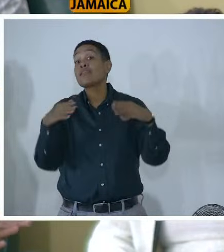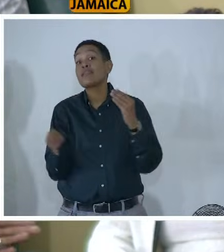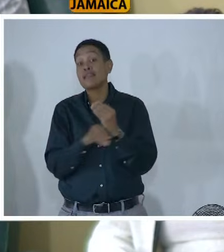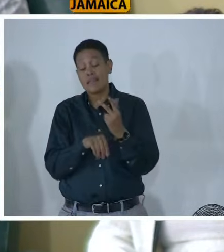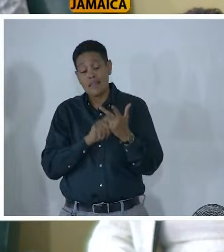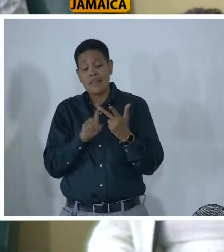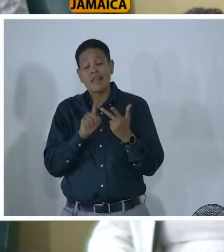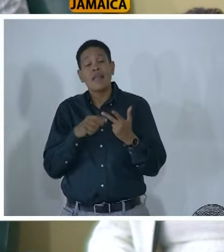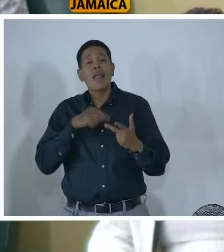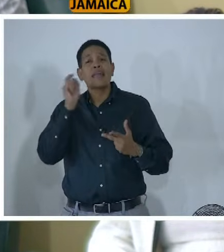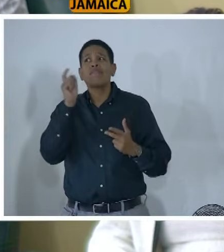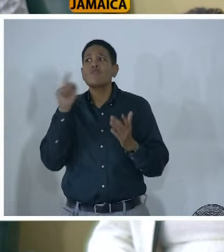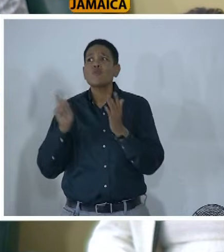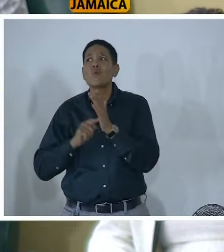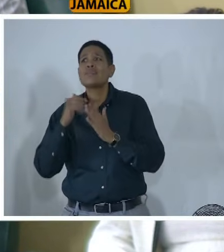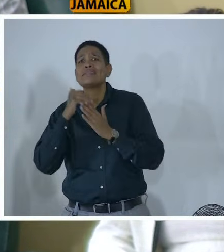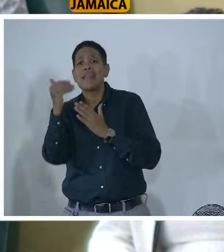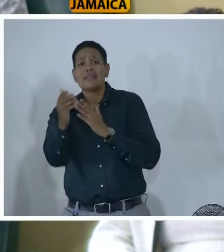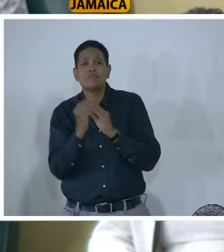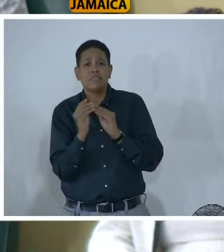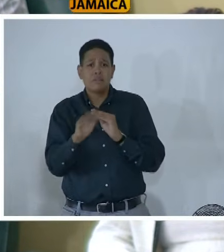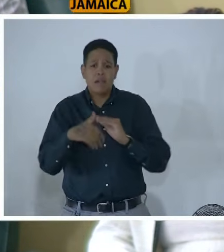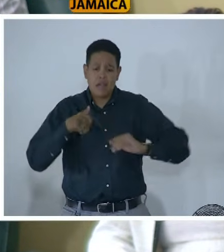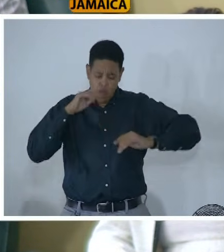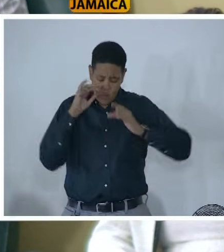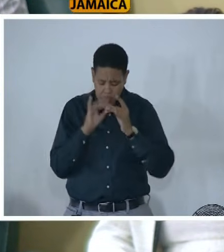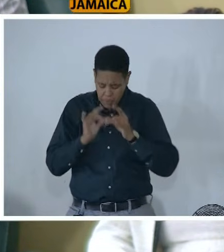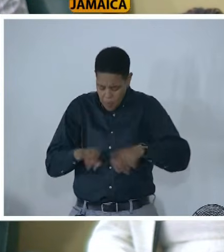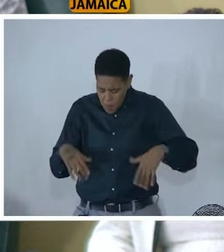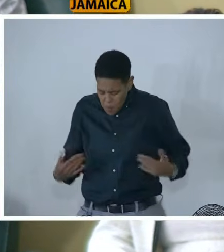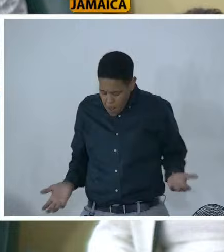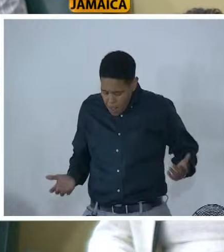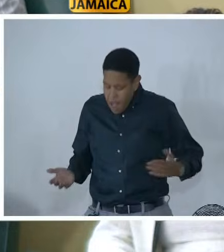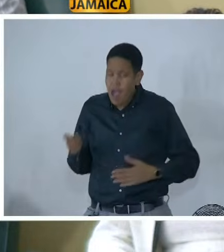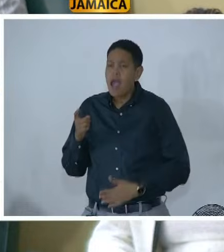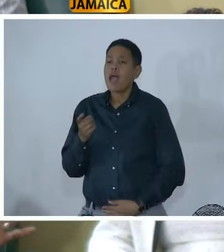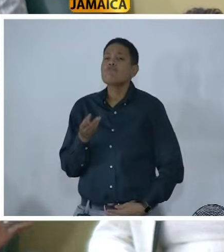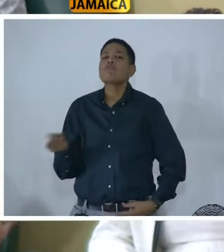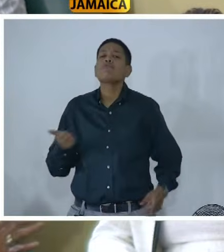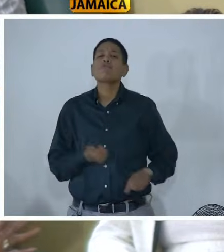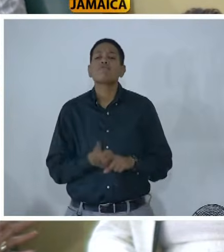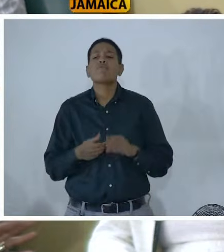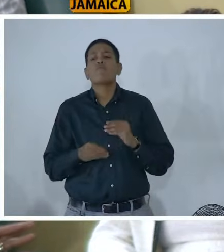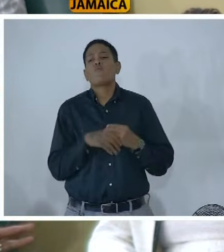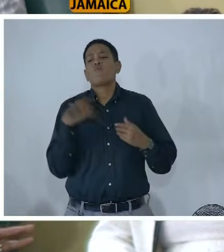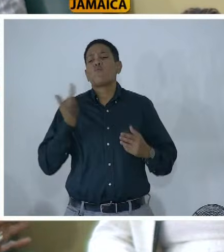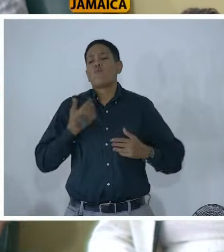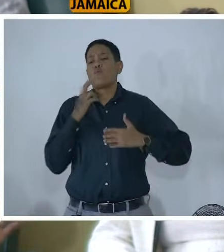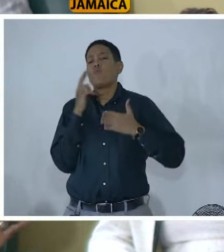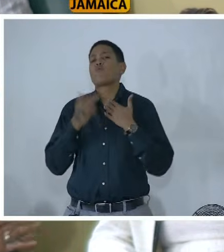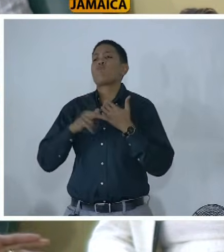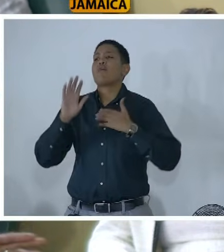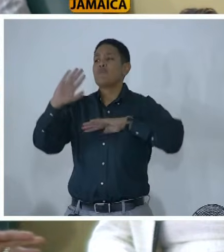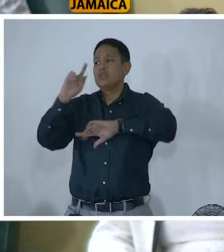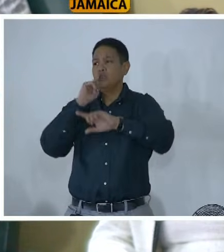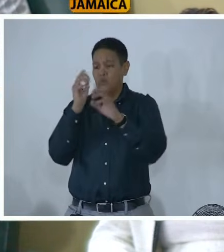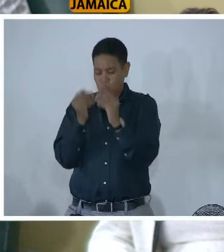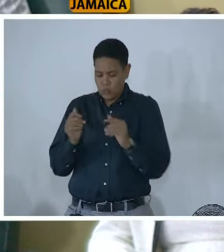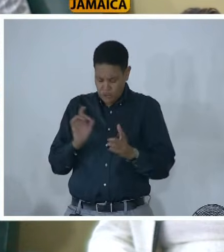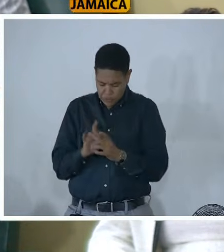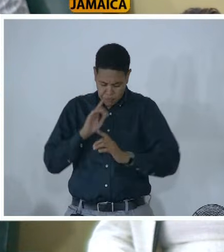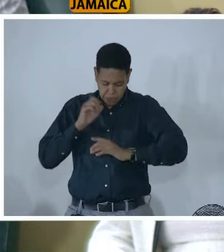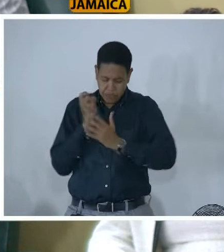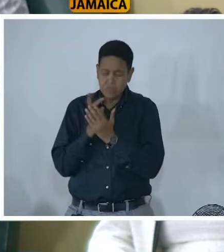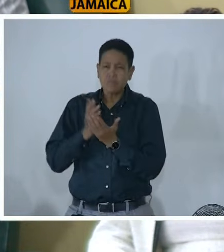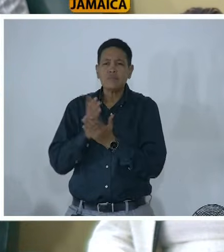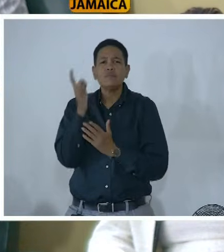I beg to give notice that at the next meeting of the House, I will move the following motion. Be it resolved that with reference to the resolution approved by